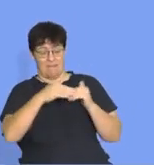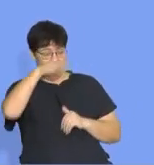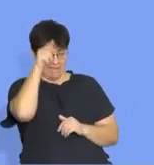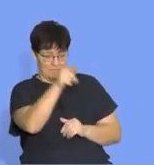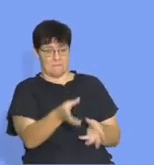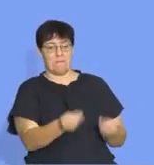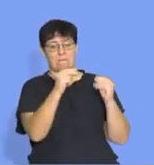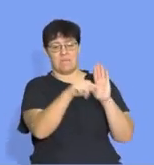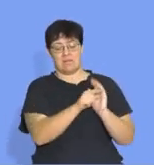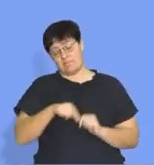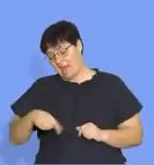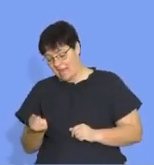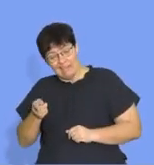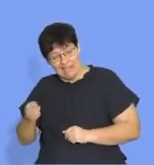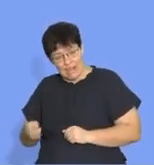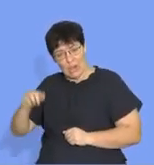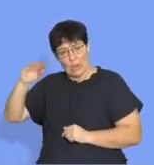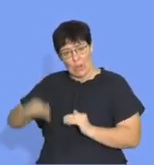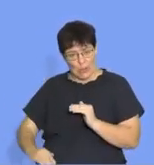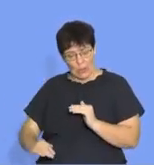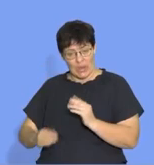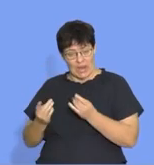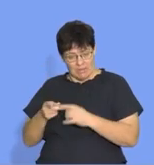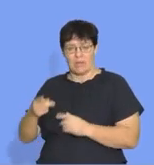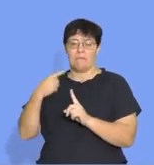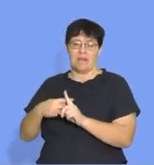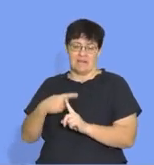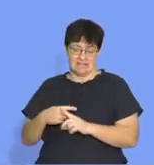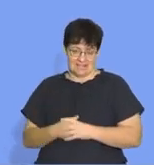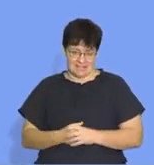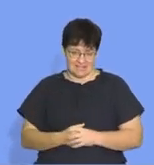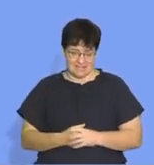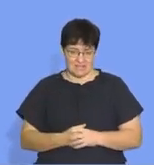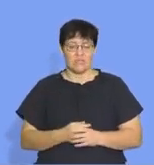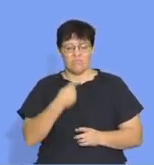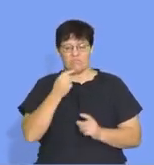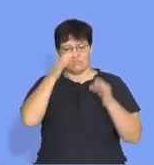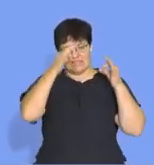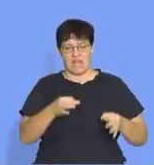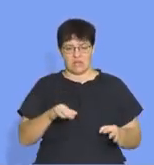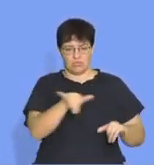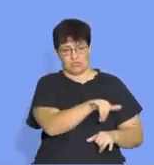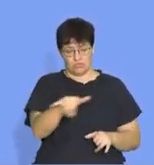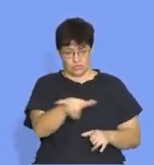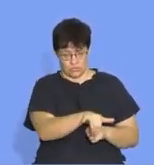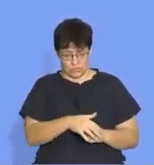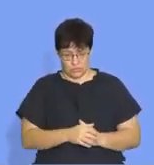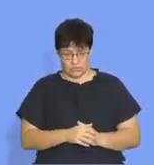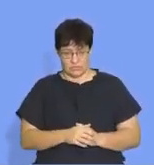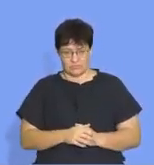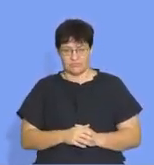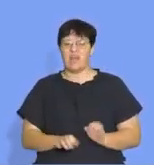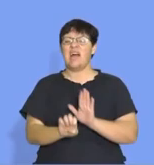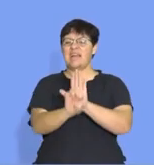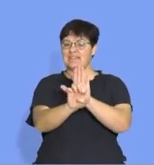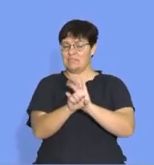plus. So that's how you really look at how to then place the two signs. So the typical example of